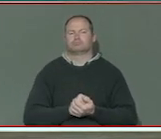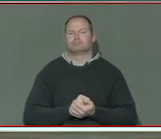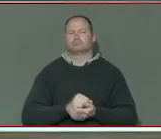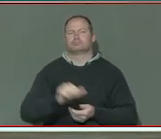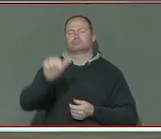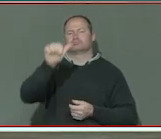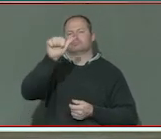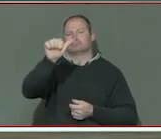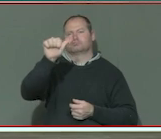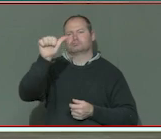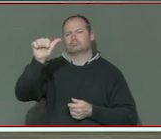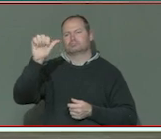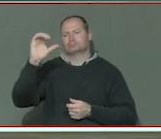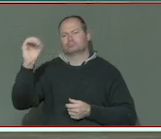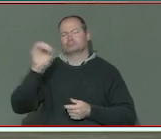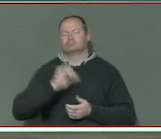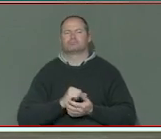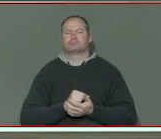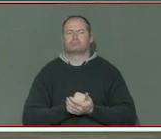660.